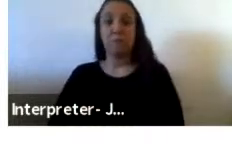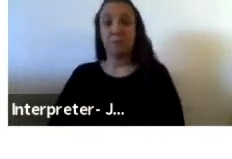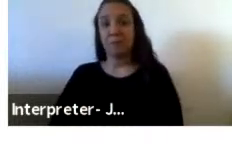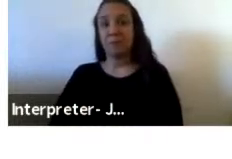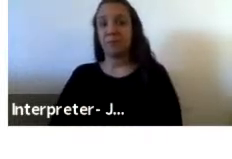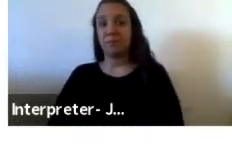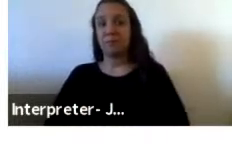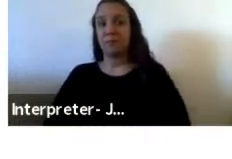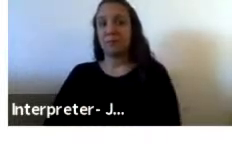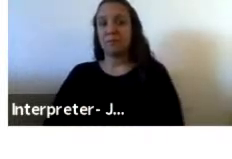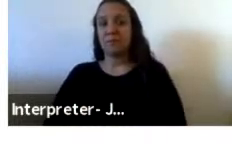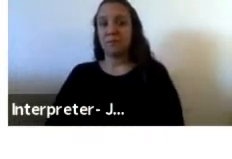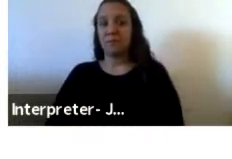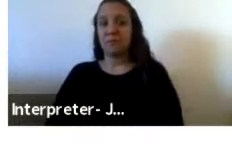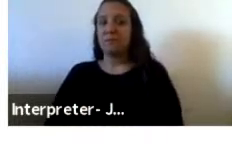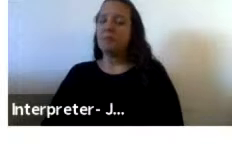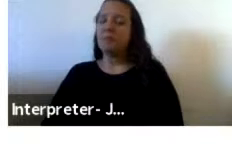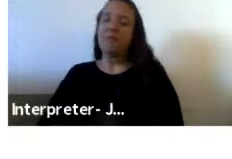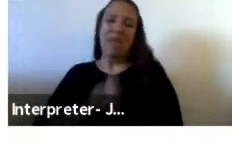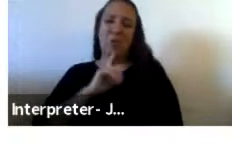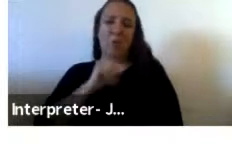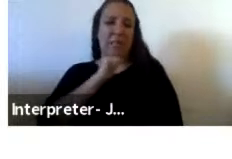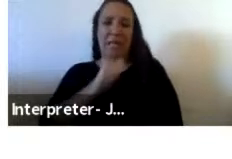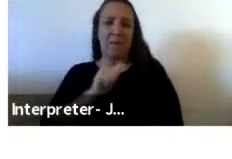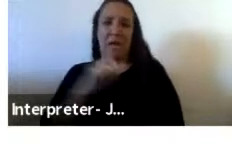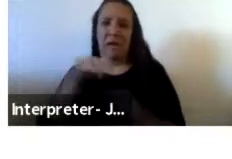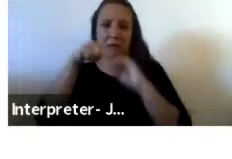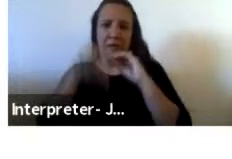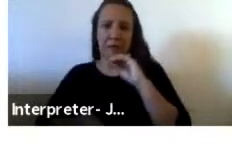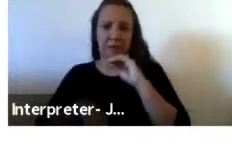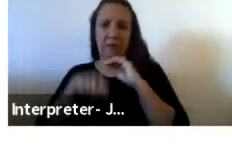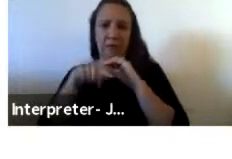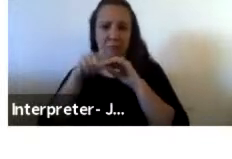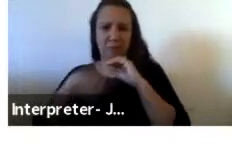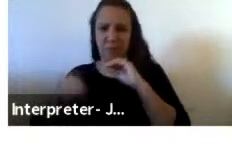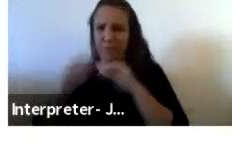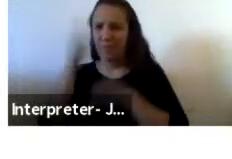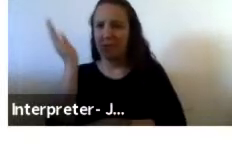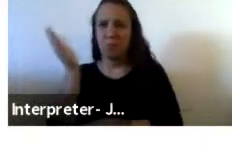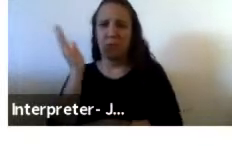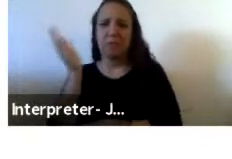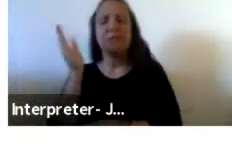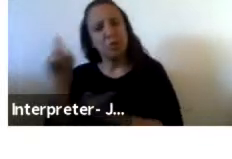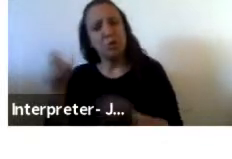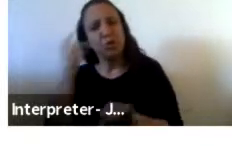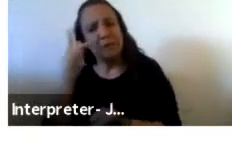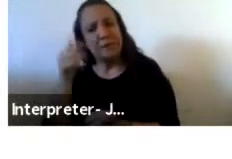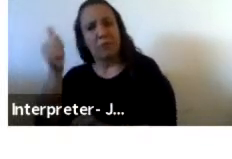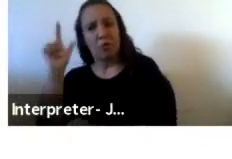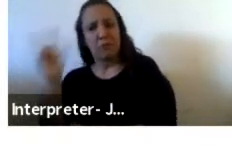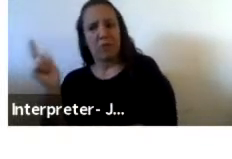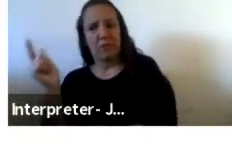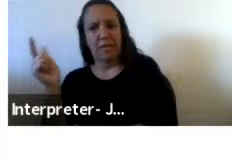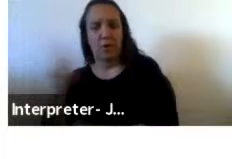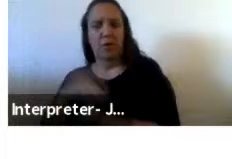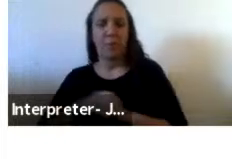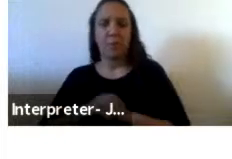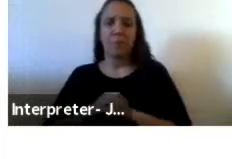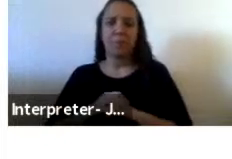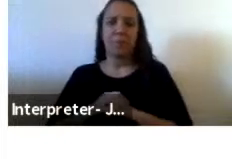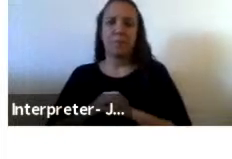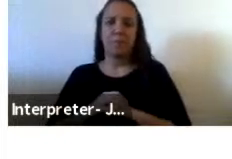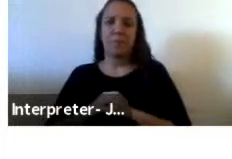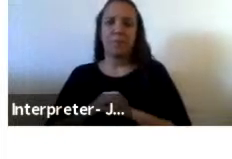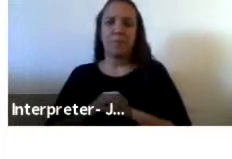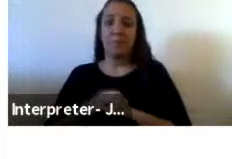not going to go into too much of the content that's on here because the presentation is going to be made available. But it makes sense right now.